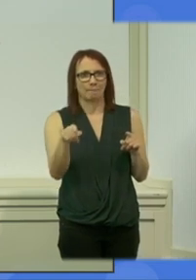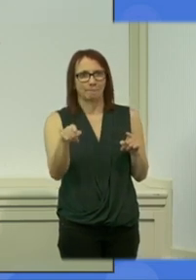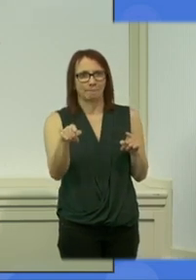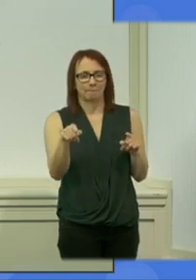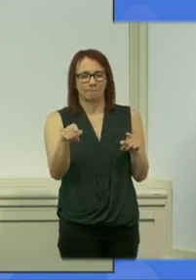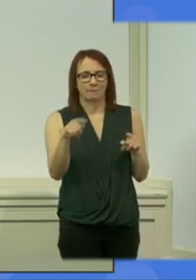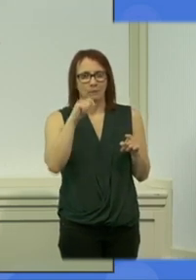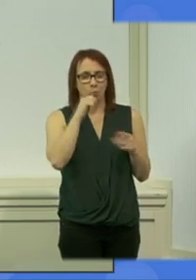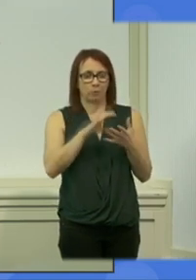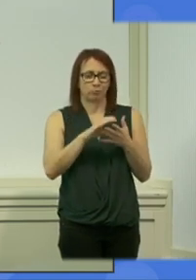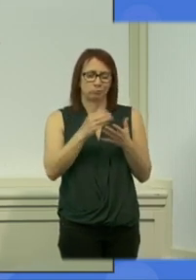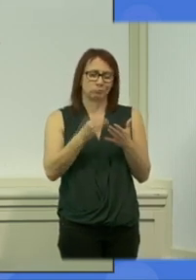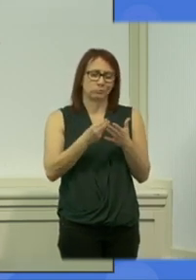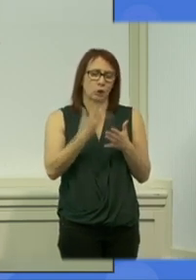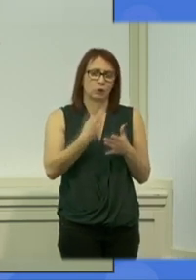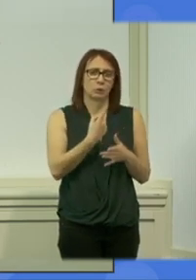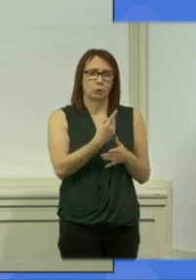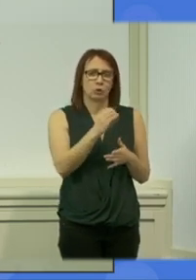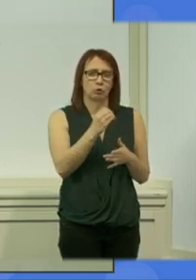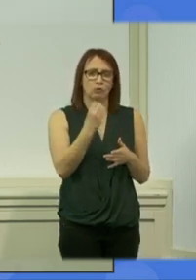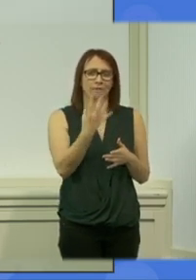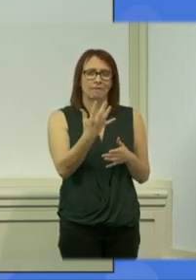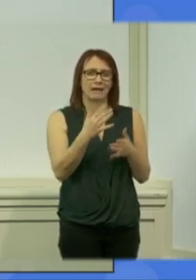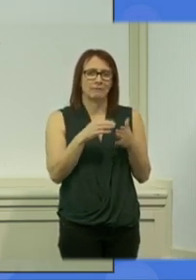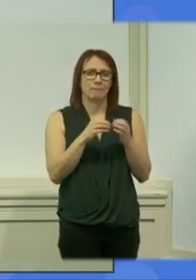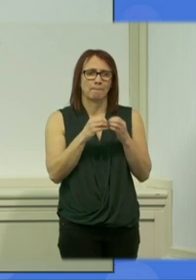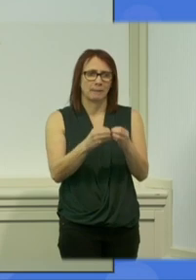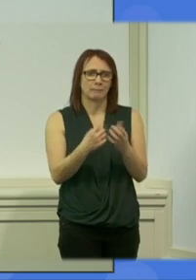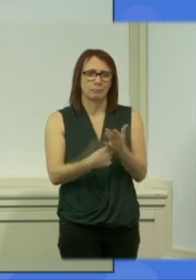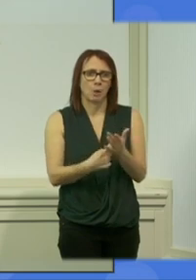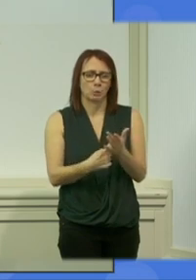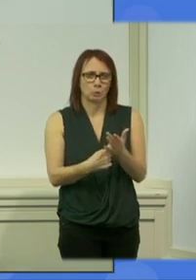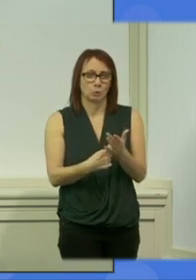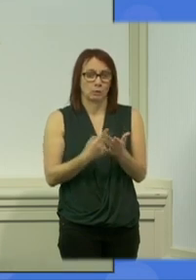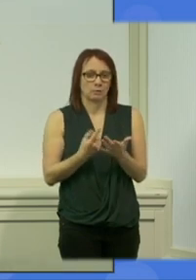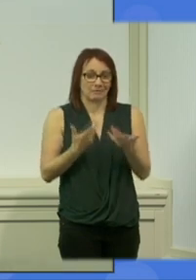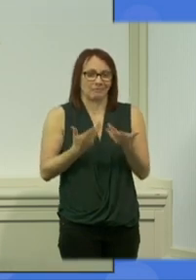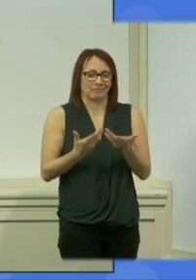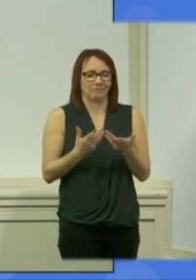which is going to cost £105 billion. I think it's £105 billion.